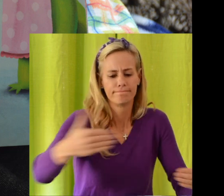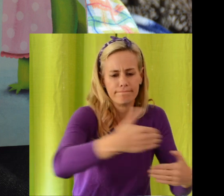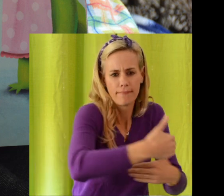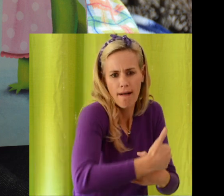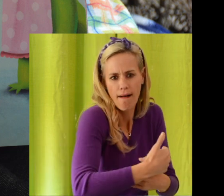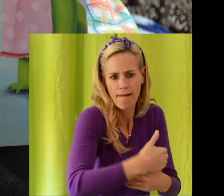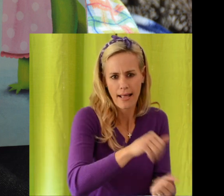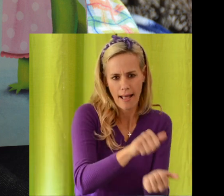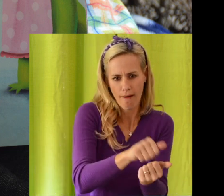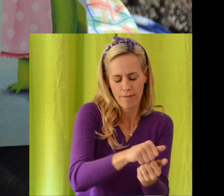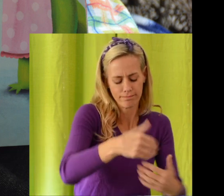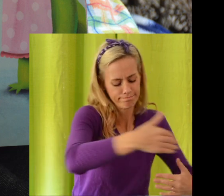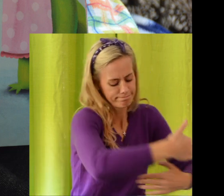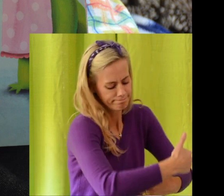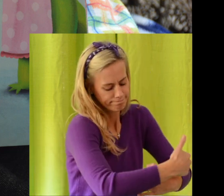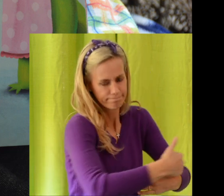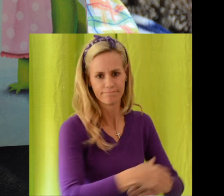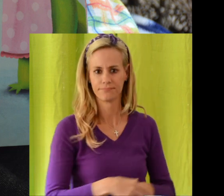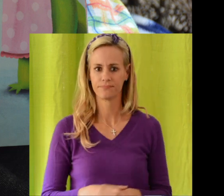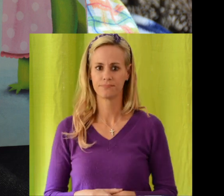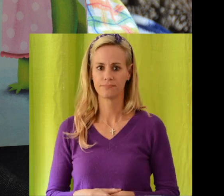Mommy hugged Alfie.